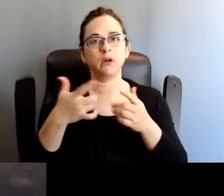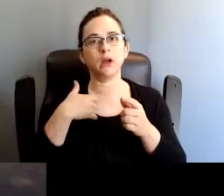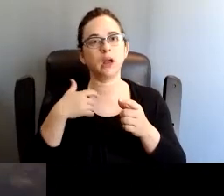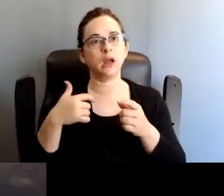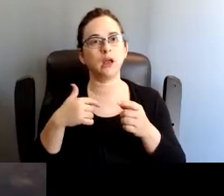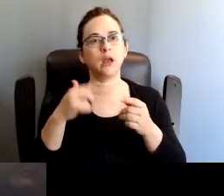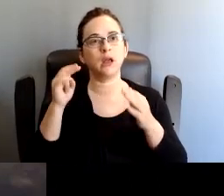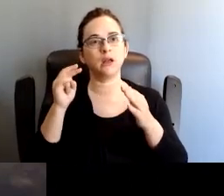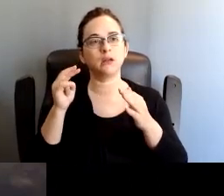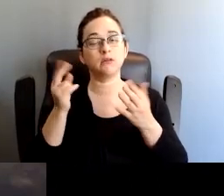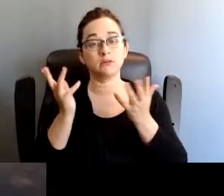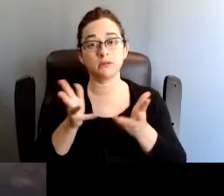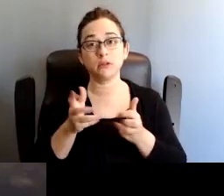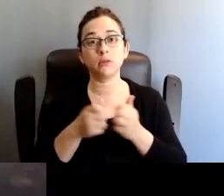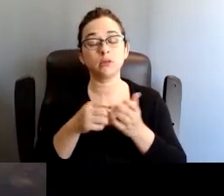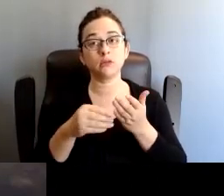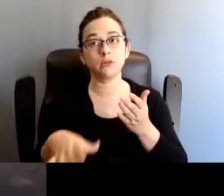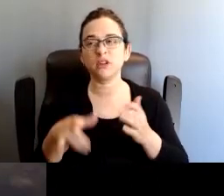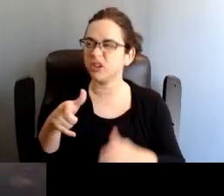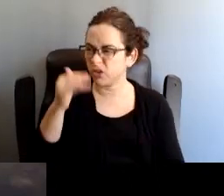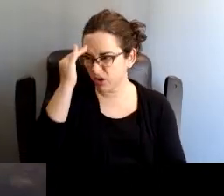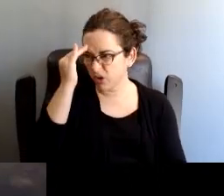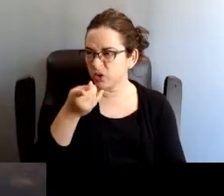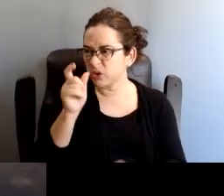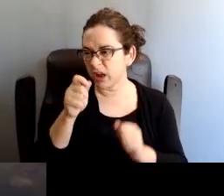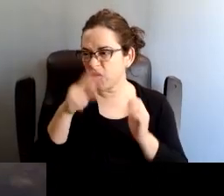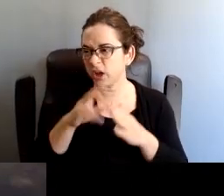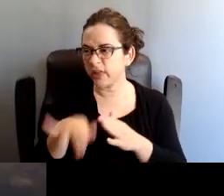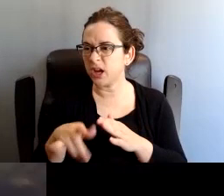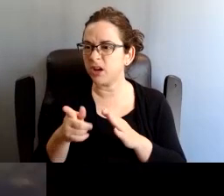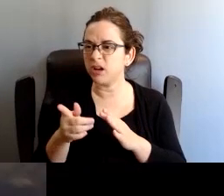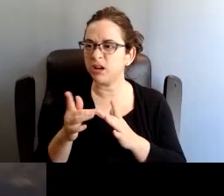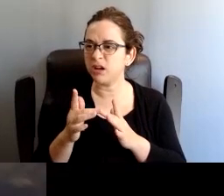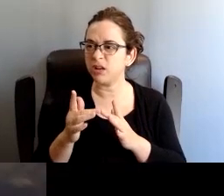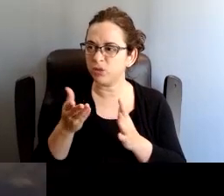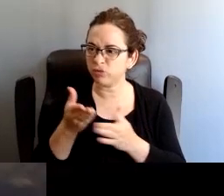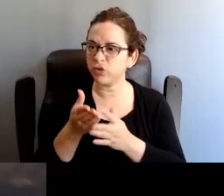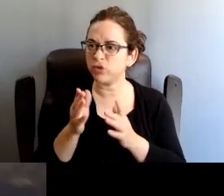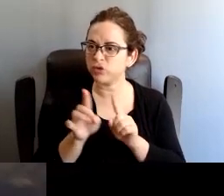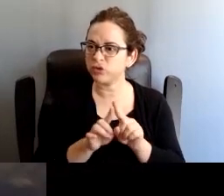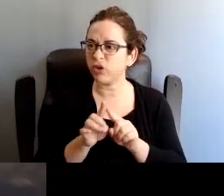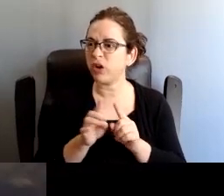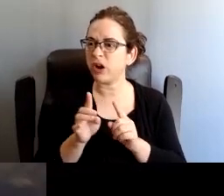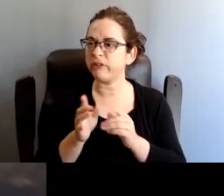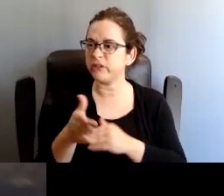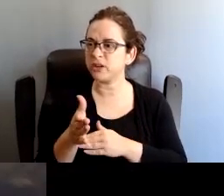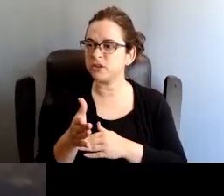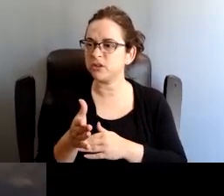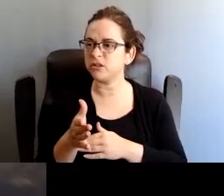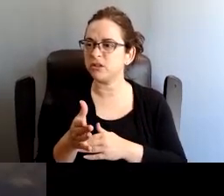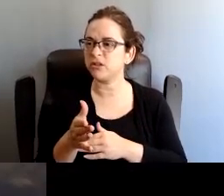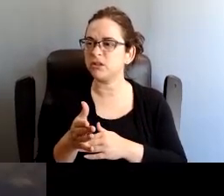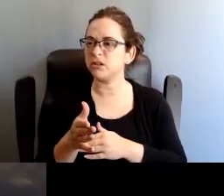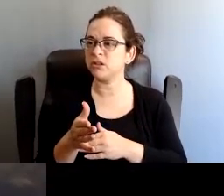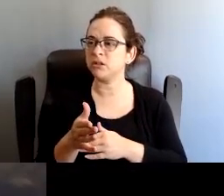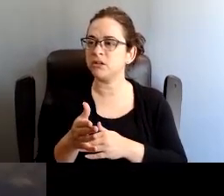to them regularly and say, you know, you can make an appointment, you know, through Starfish, and it's like, oh, and I said, but I can do it for you,